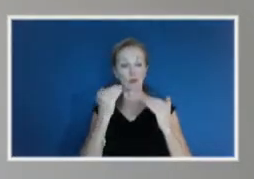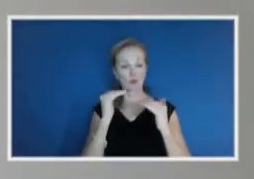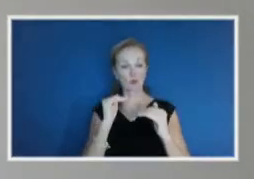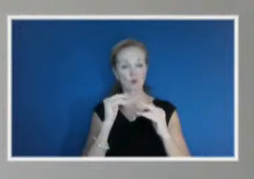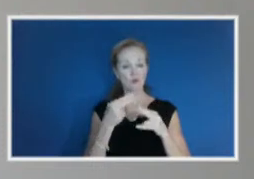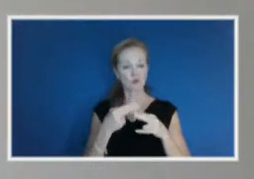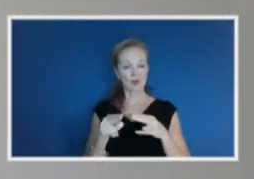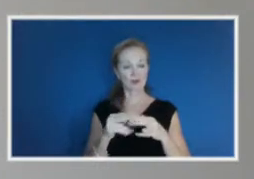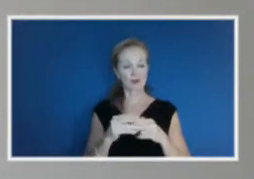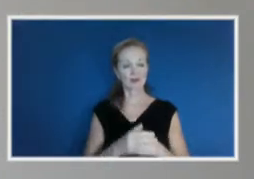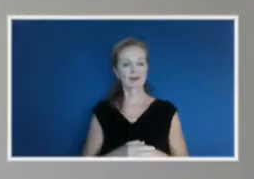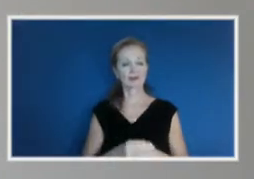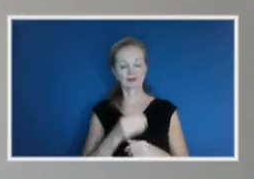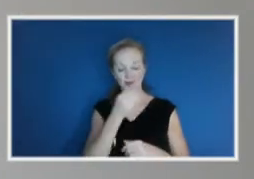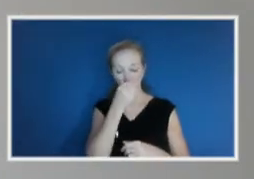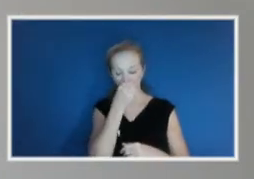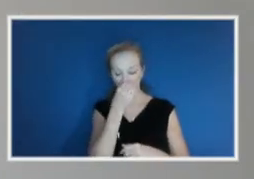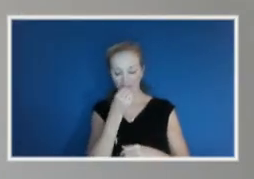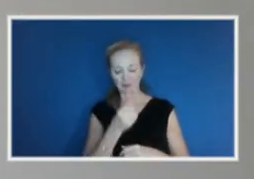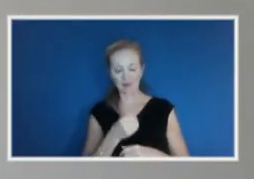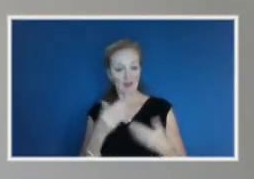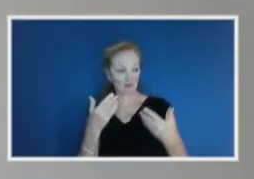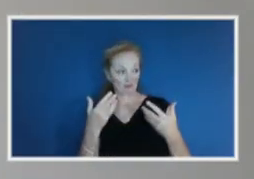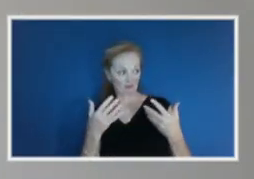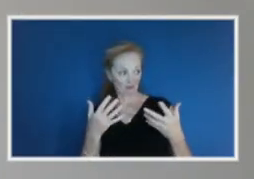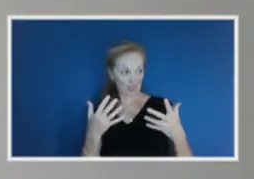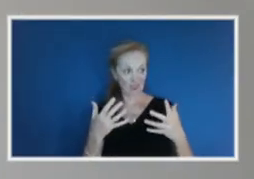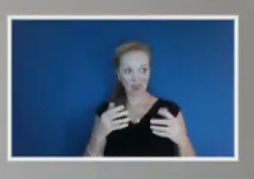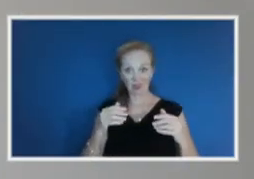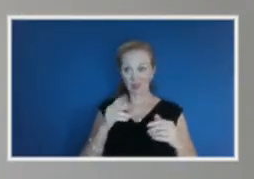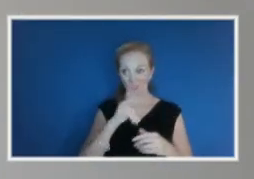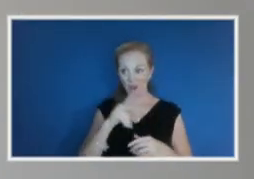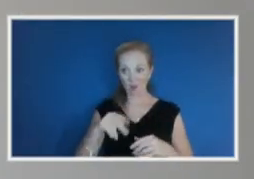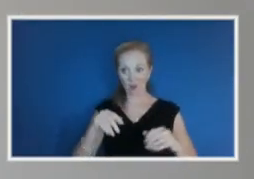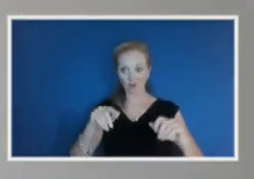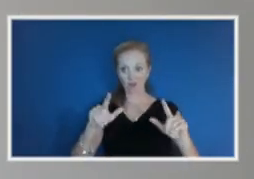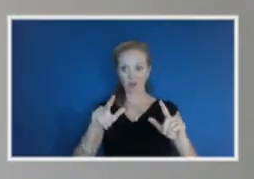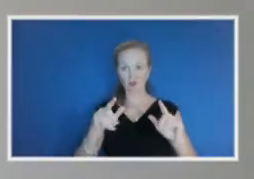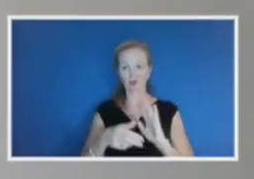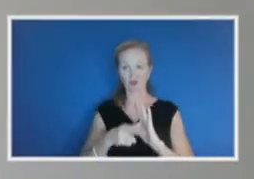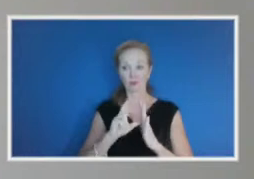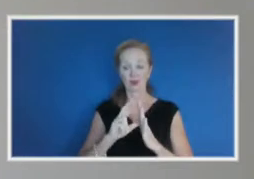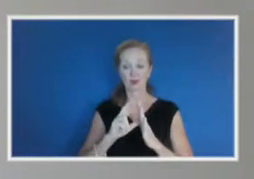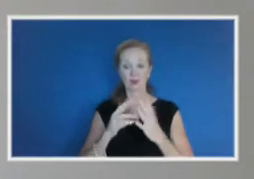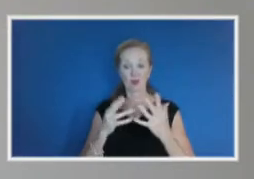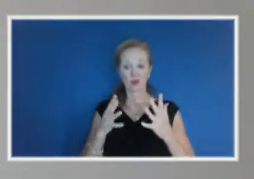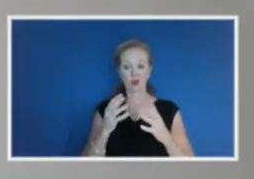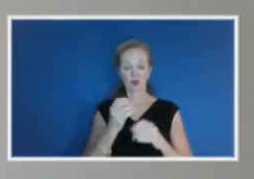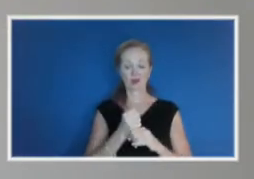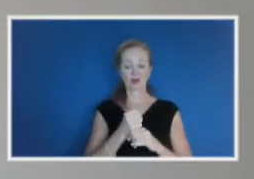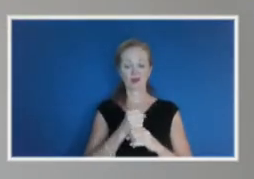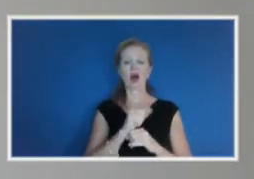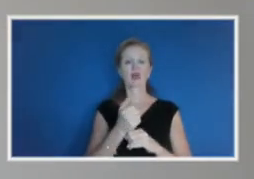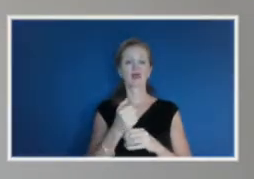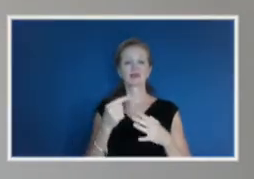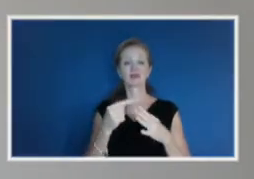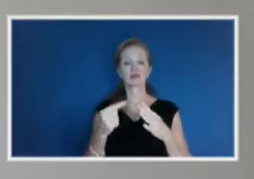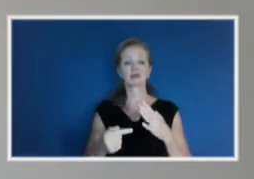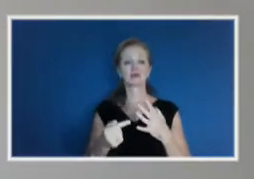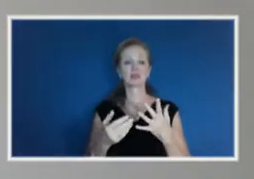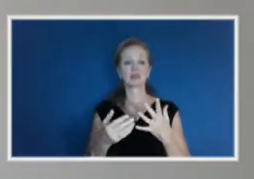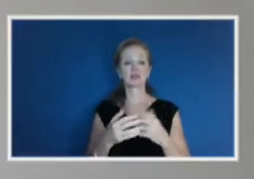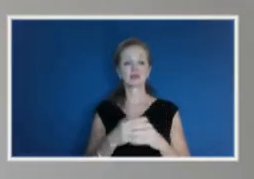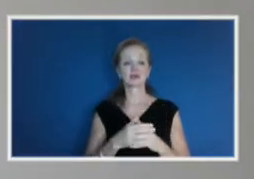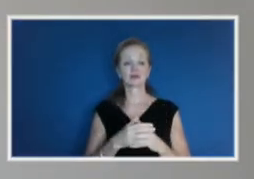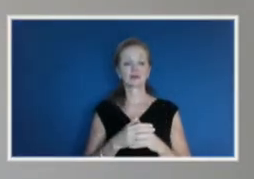have received the PowerPoint presentation that I'm going to go through here, as well as other materials in a draft and